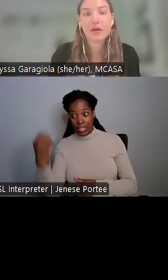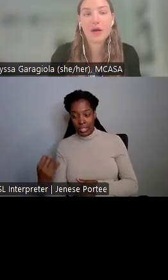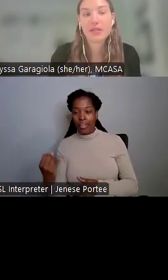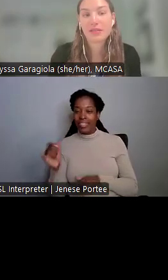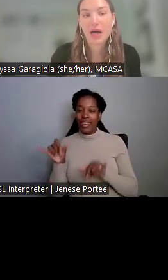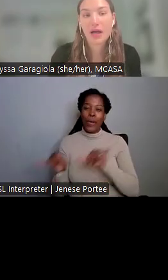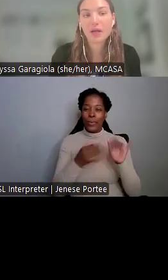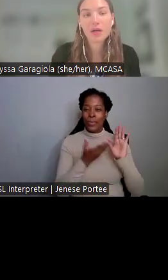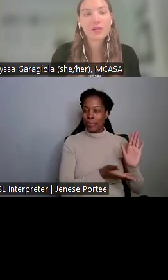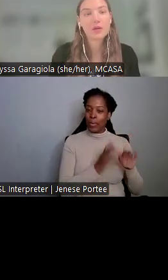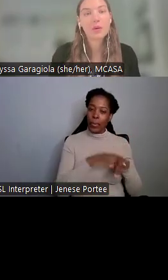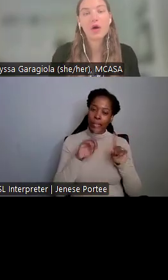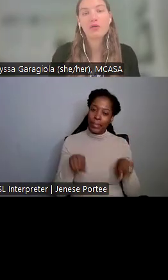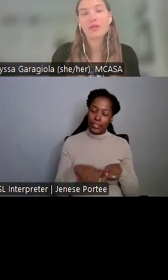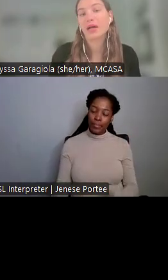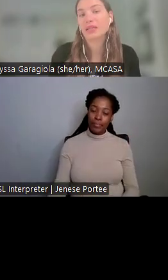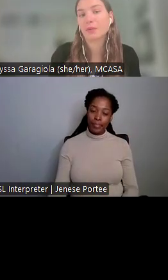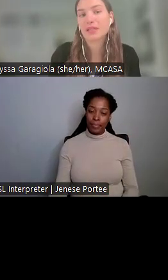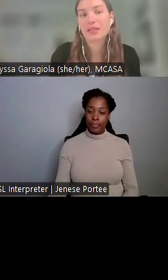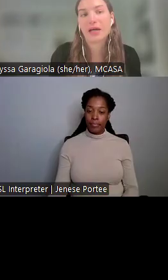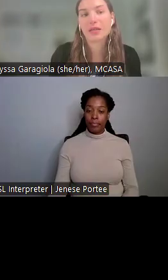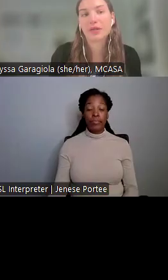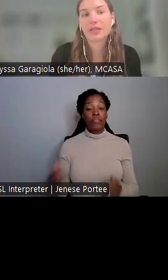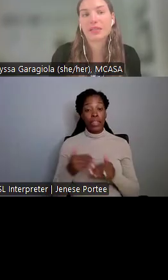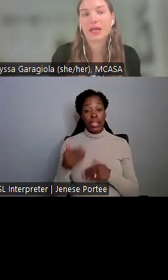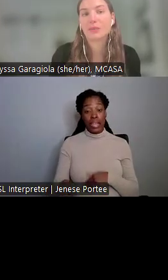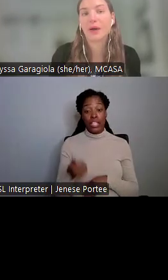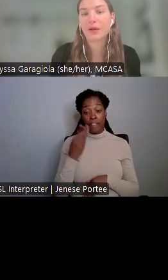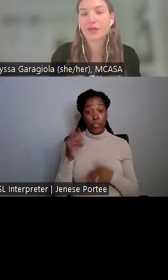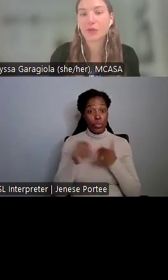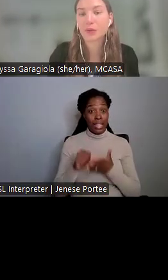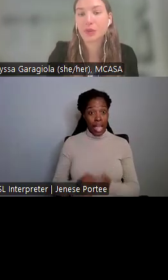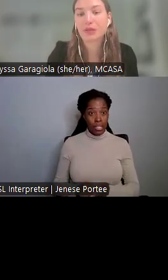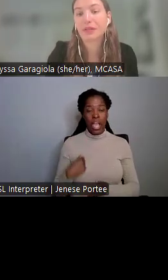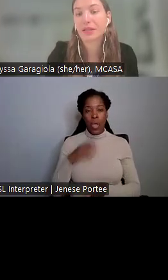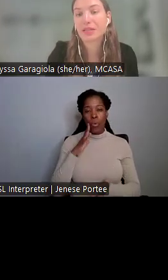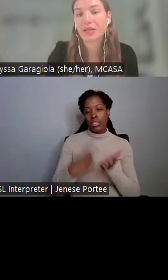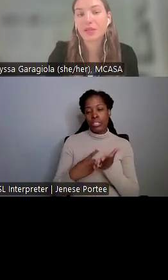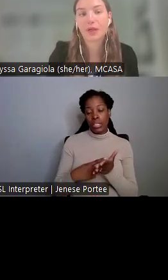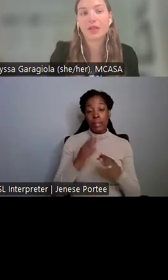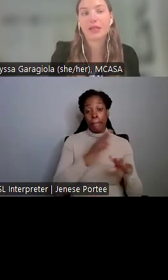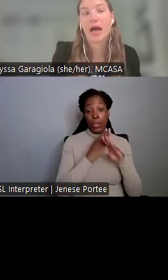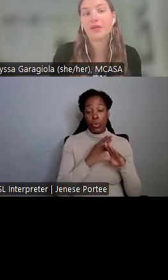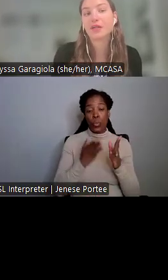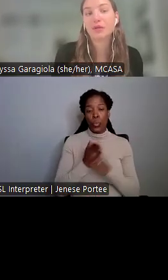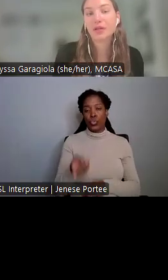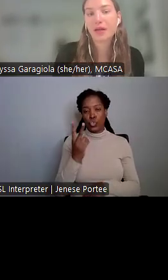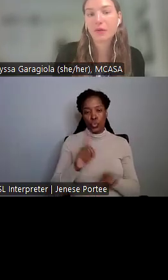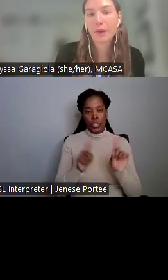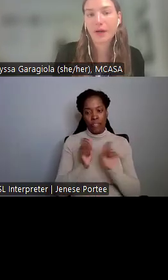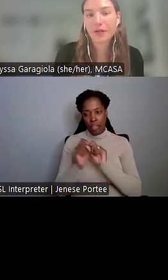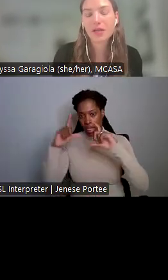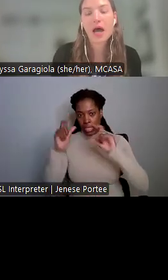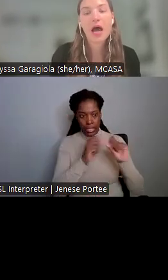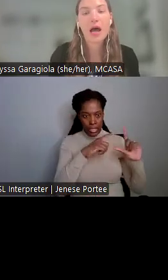up here on the slide. So over the next couple of slides, I'm going to discuss barriers through two different lenses. We're going to look at the community